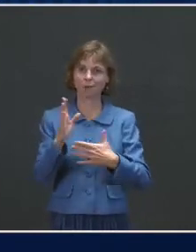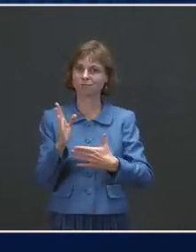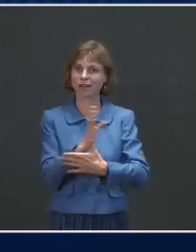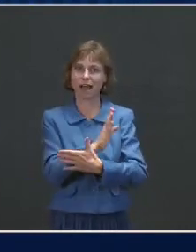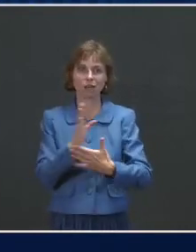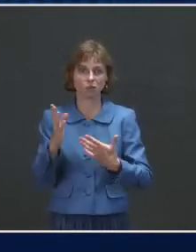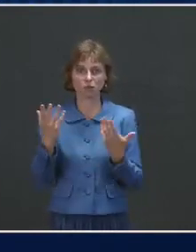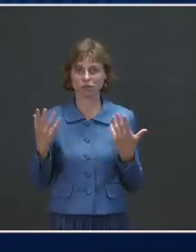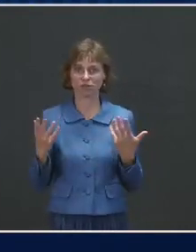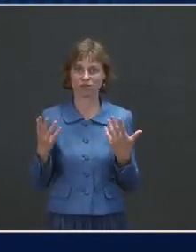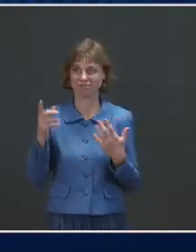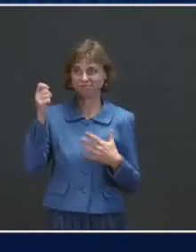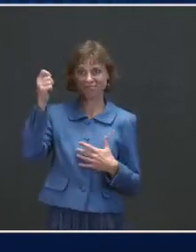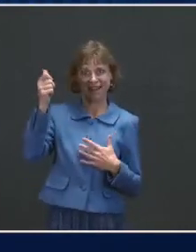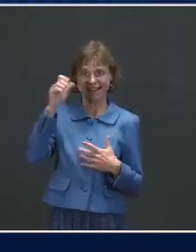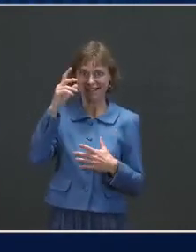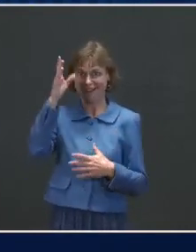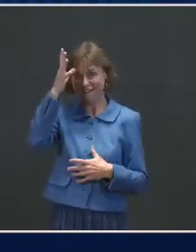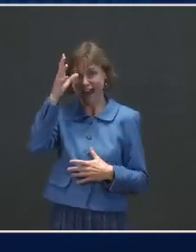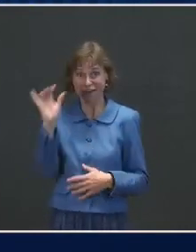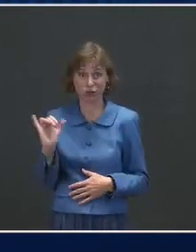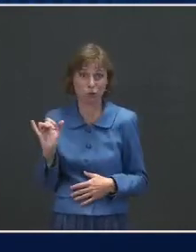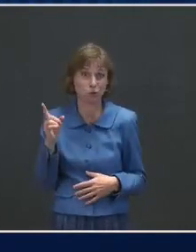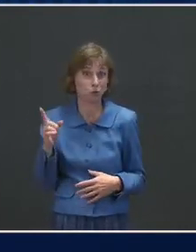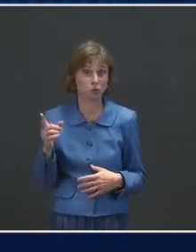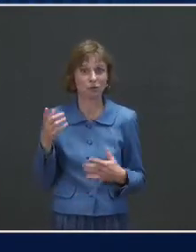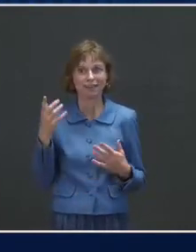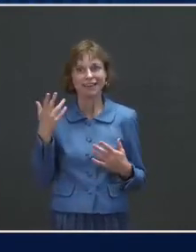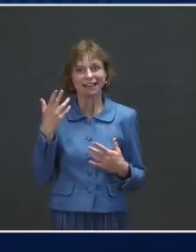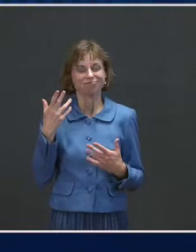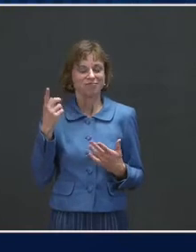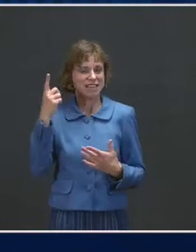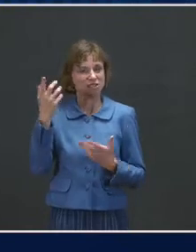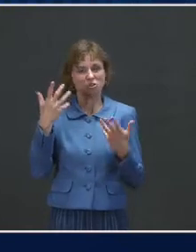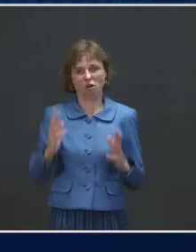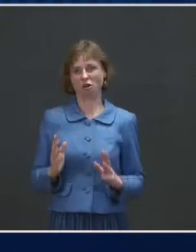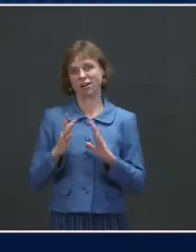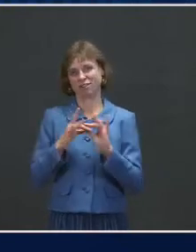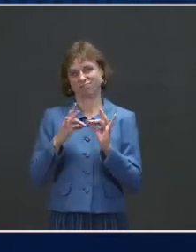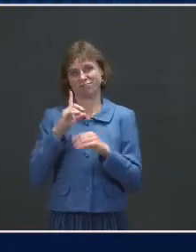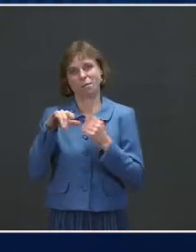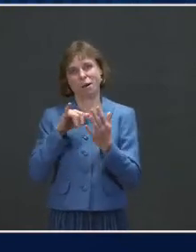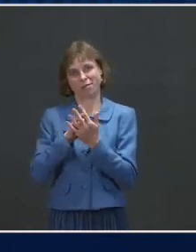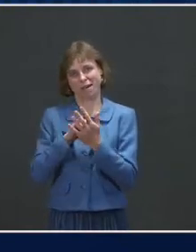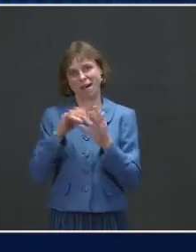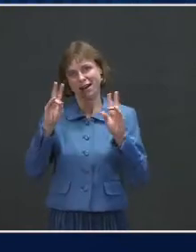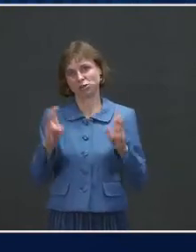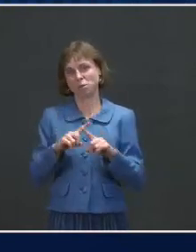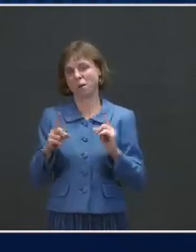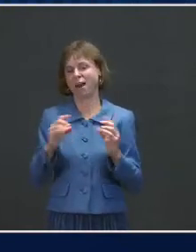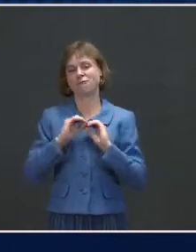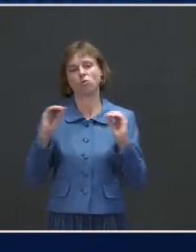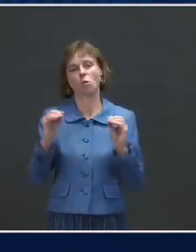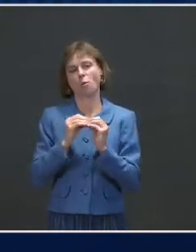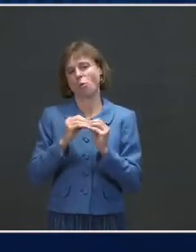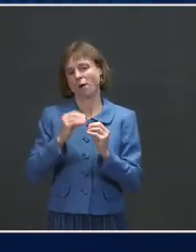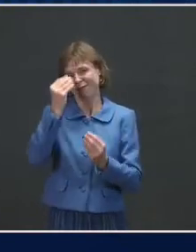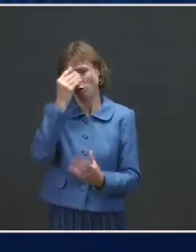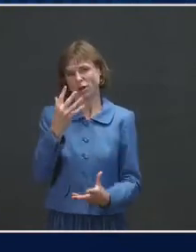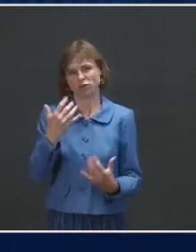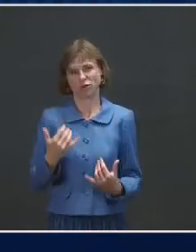father himself, this is an issue that he has spoken about in the past, but I don't have any more details at this point in time. And